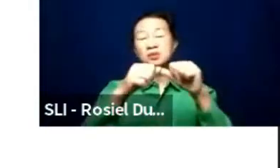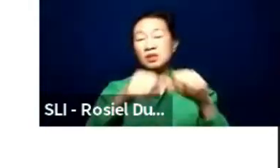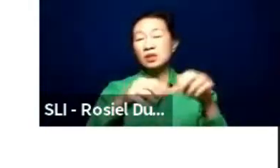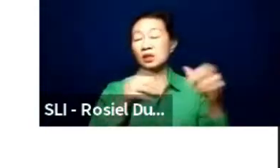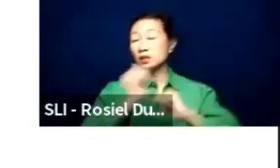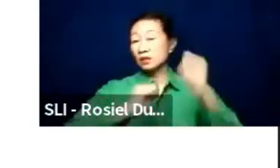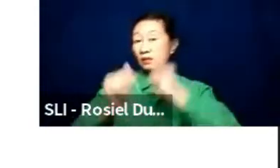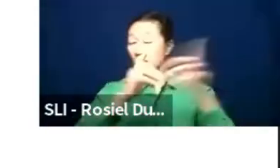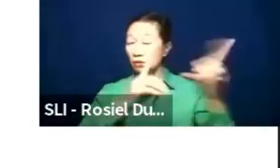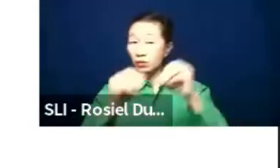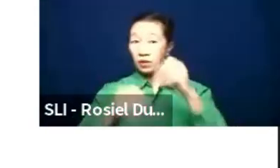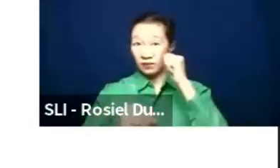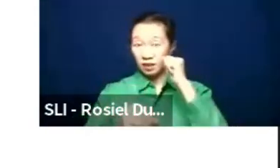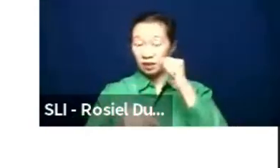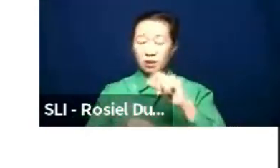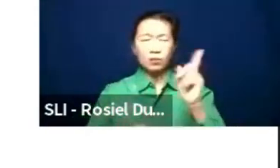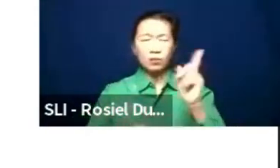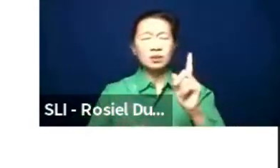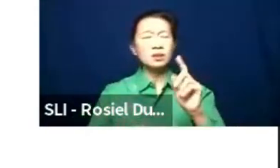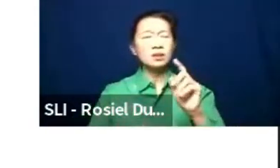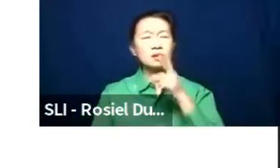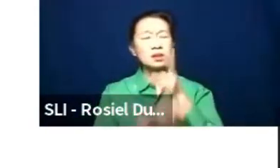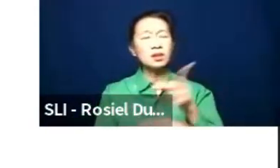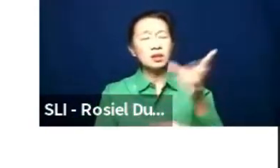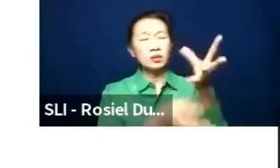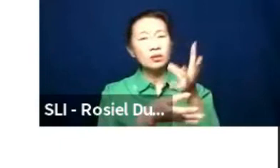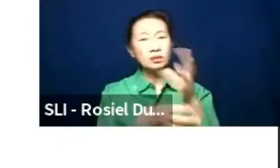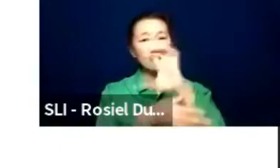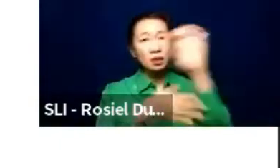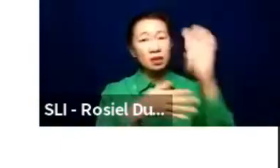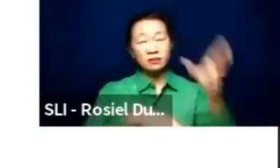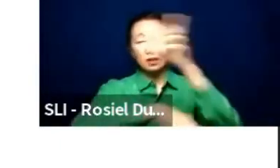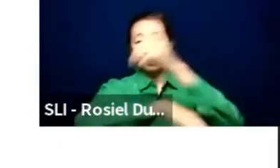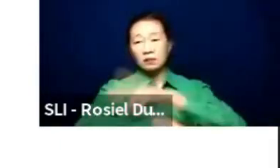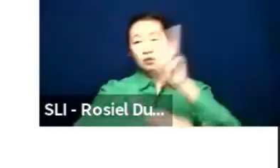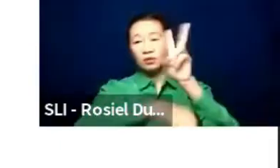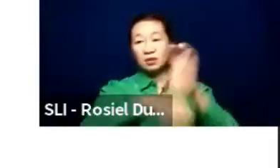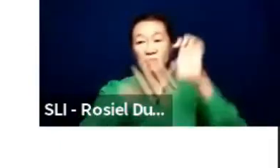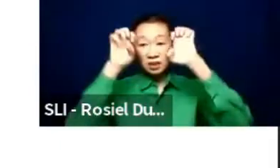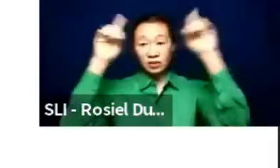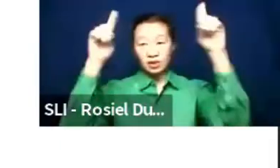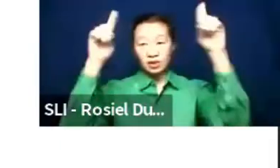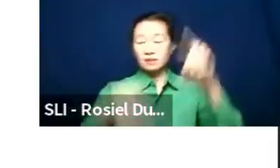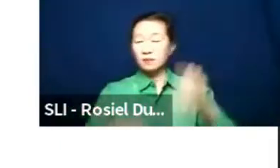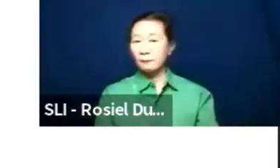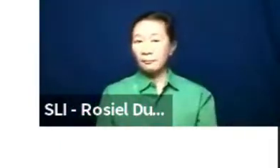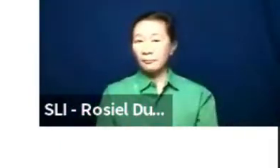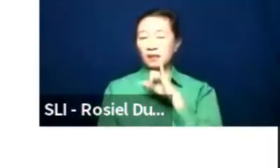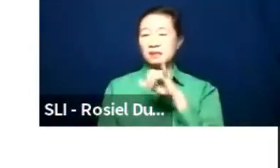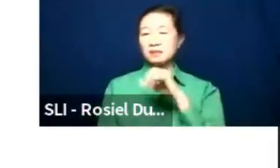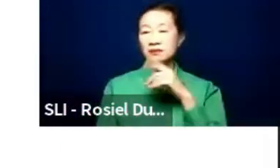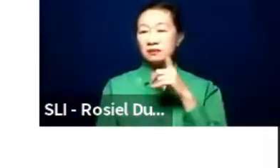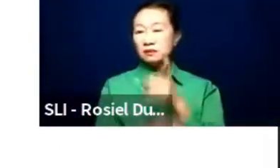no? And that's what we really want. At the end of the day, vocational education and training is really